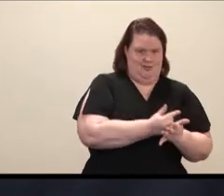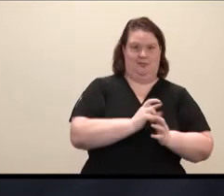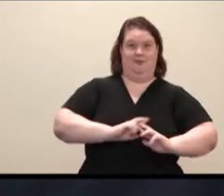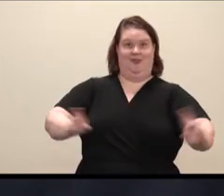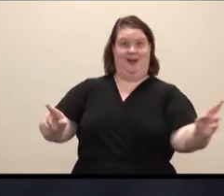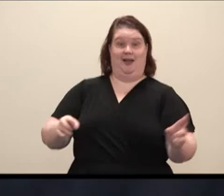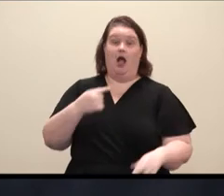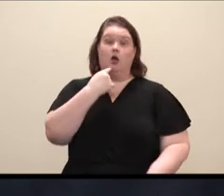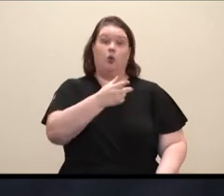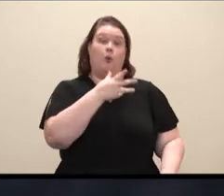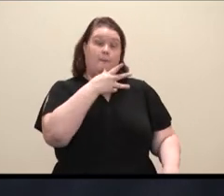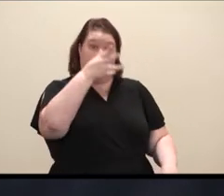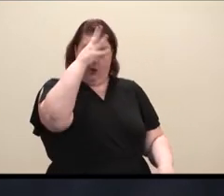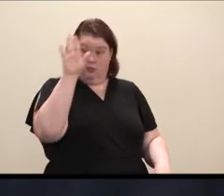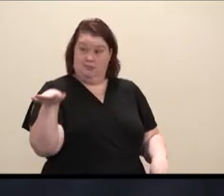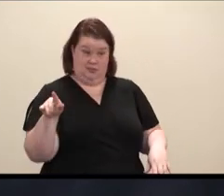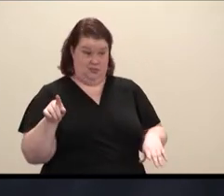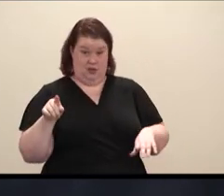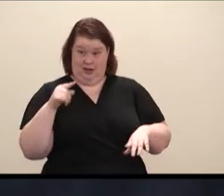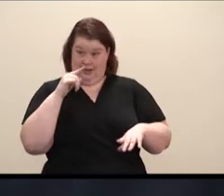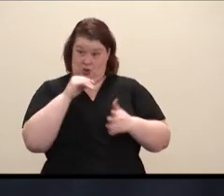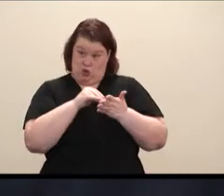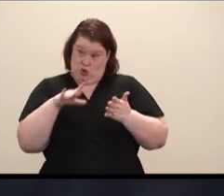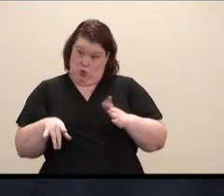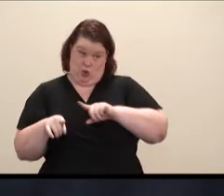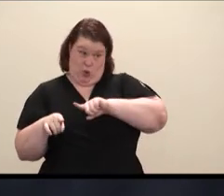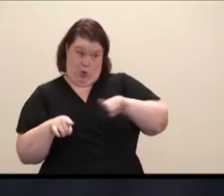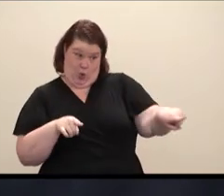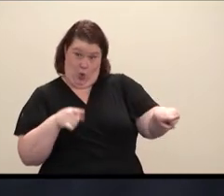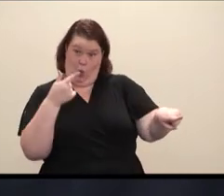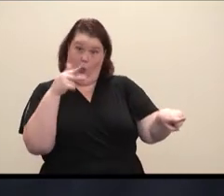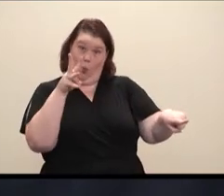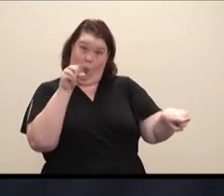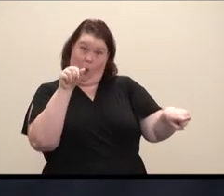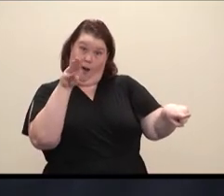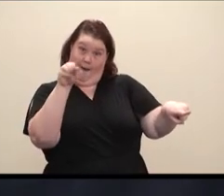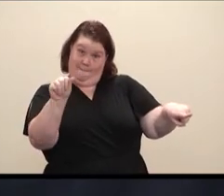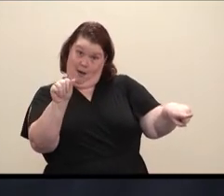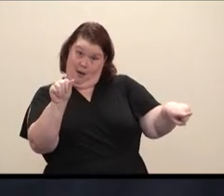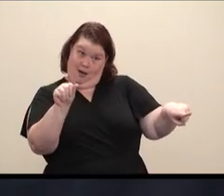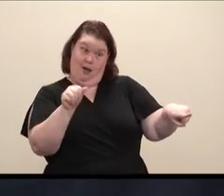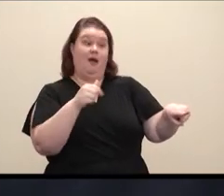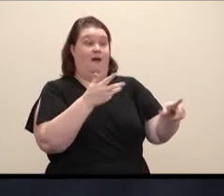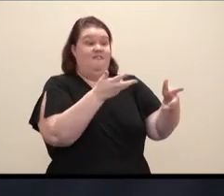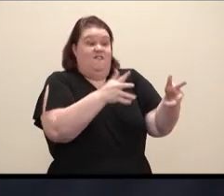you go over to Guam, your kid can learn how to weld and you can kick him out of the house because he can have a job next week.